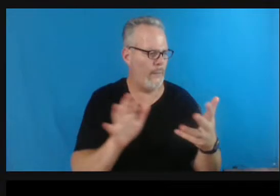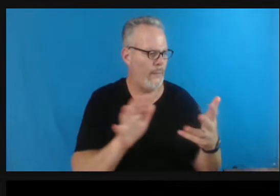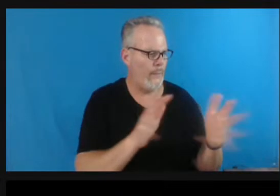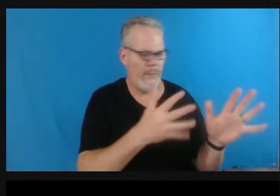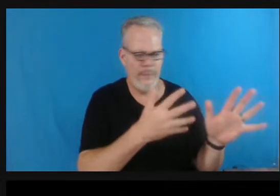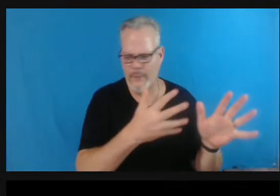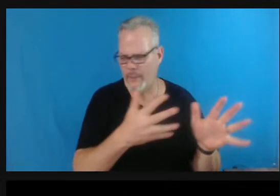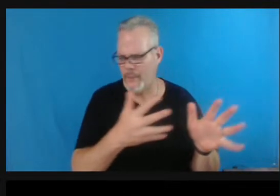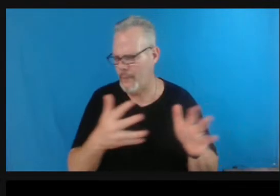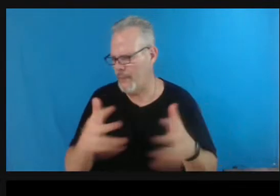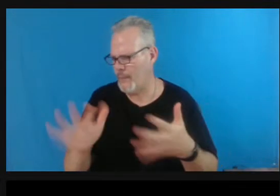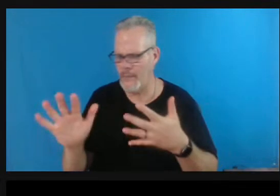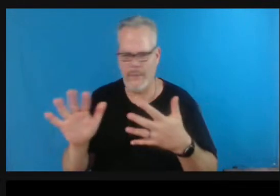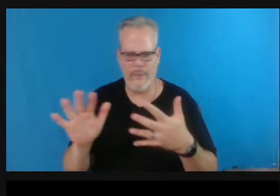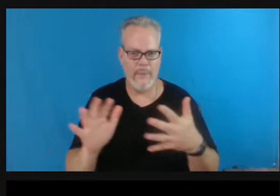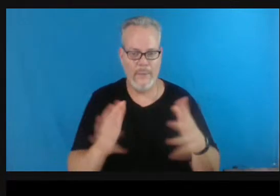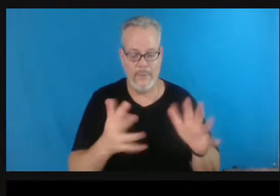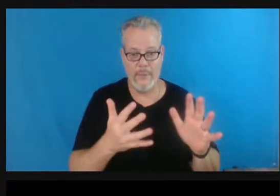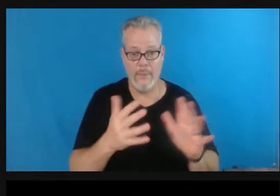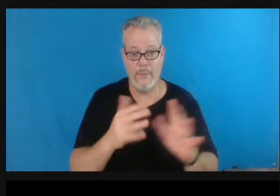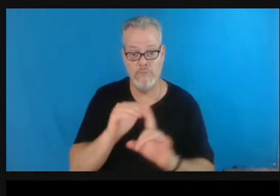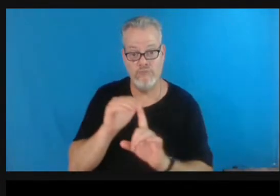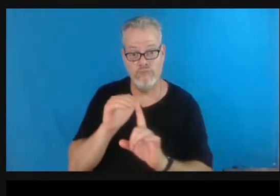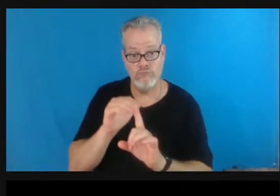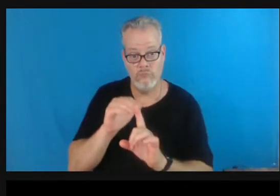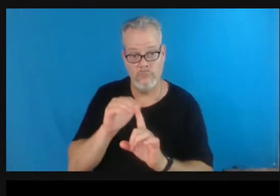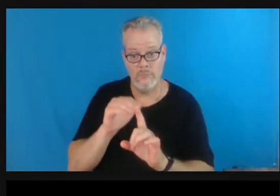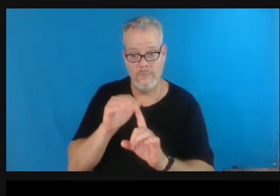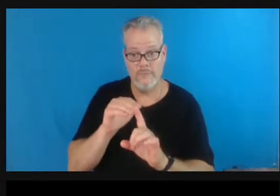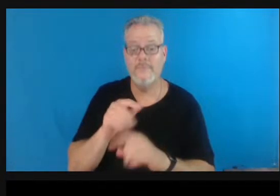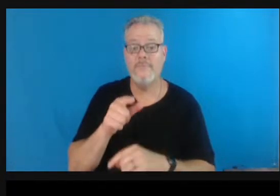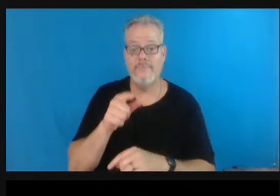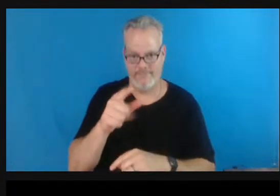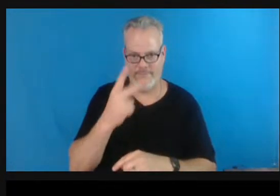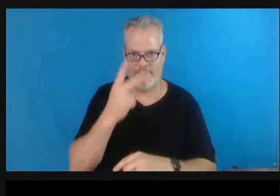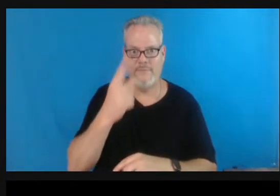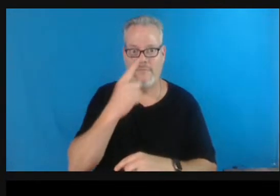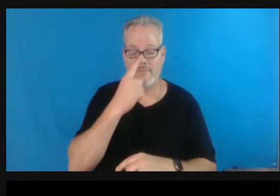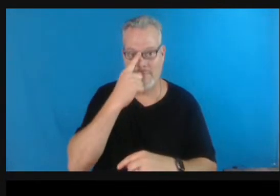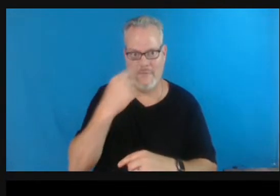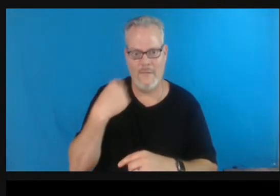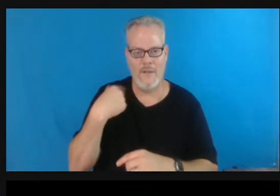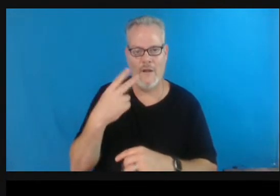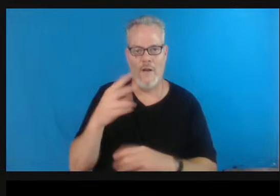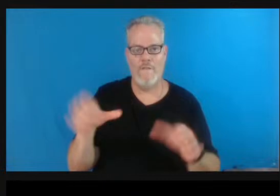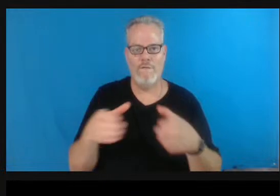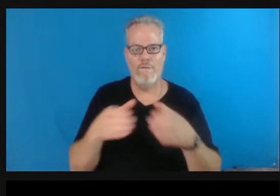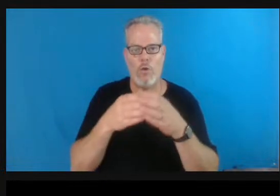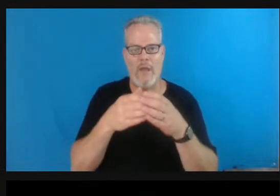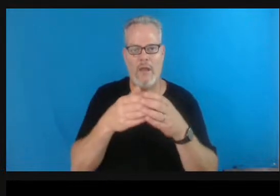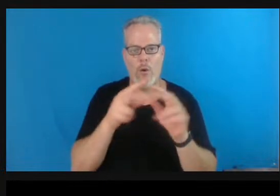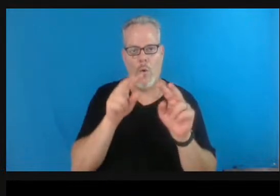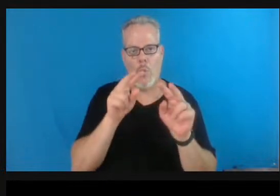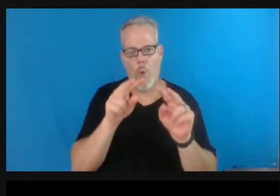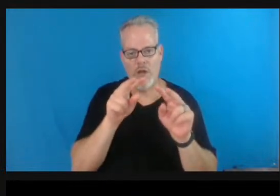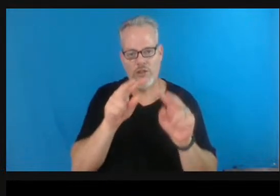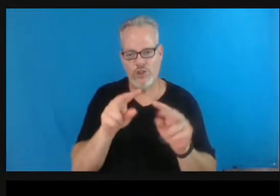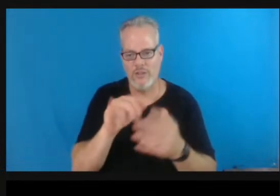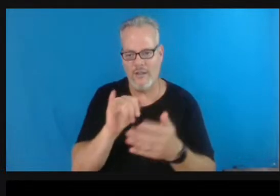here. And as a reminder of that, we had from this volcano watch from last month here, this image popped up in the middle of